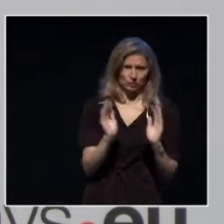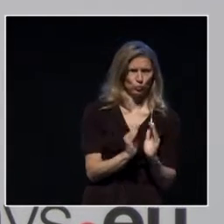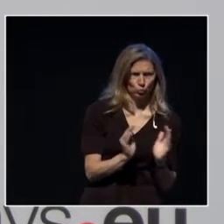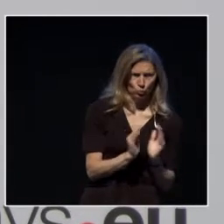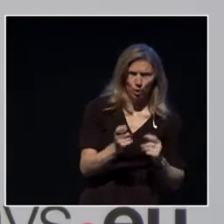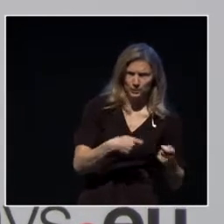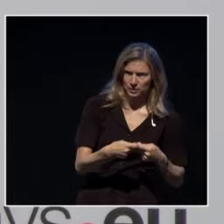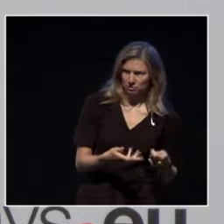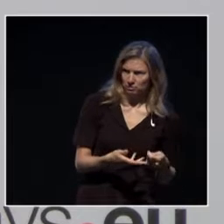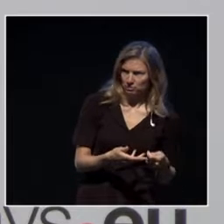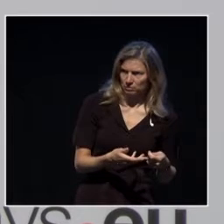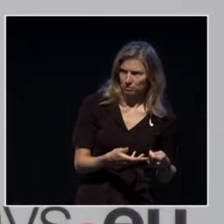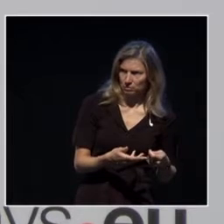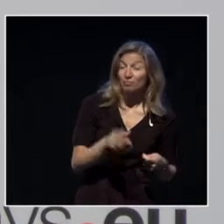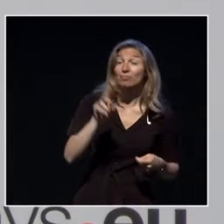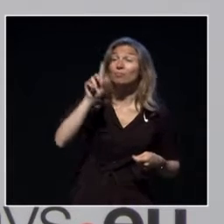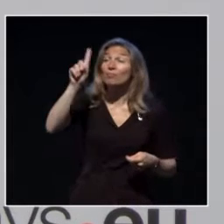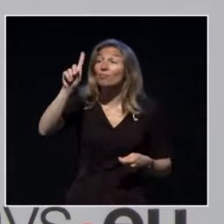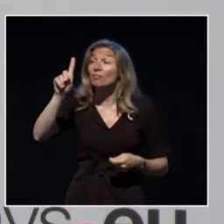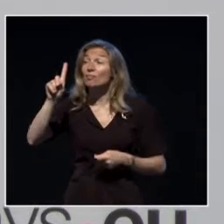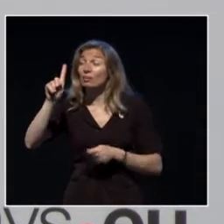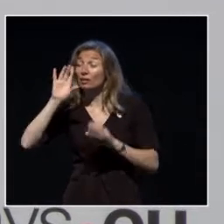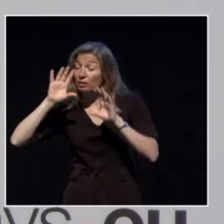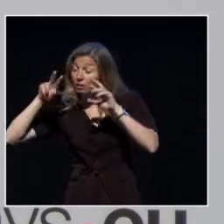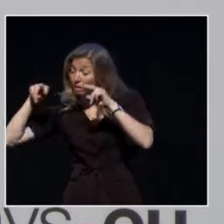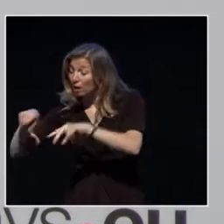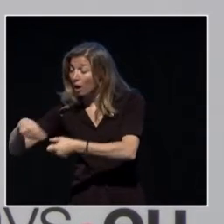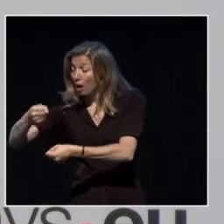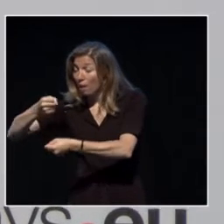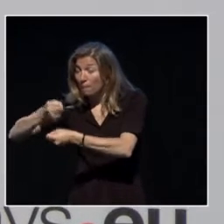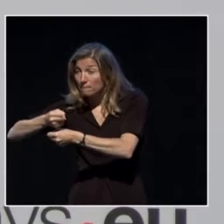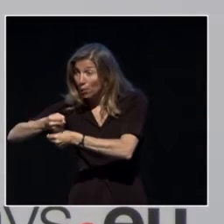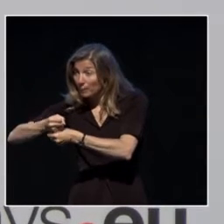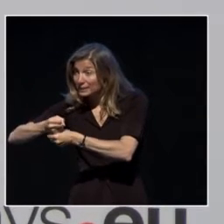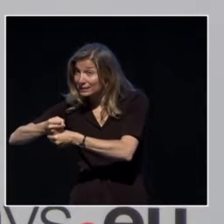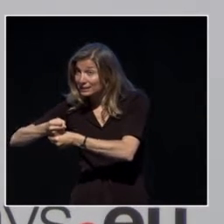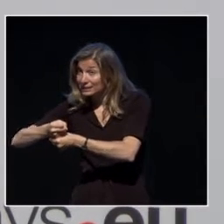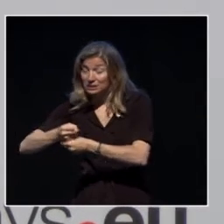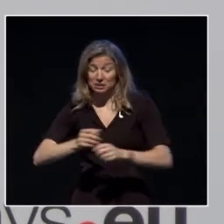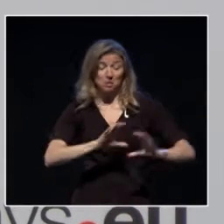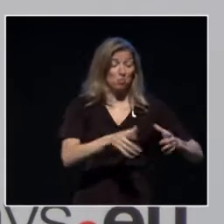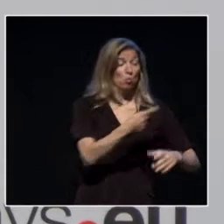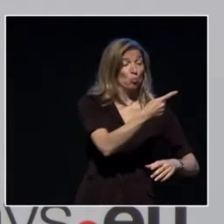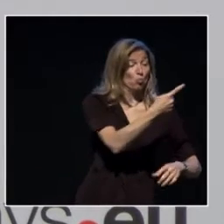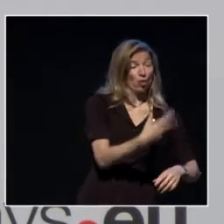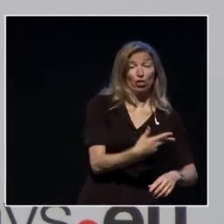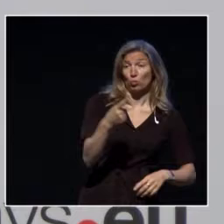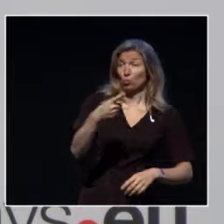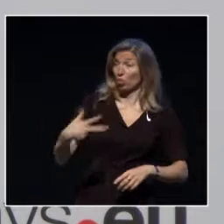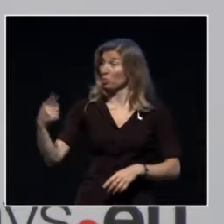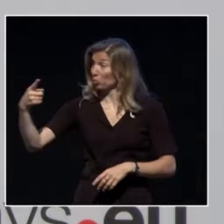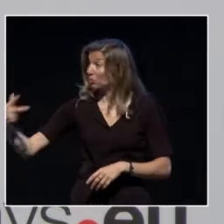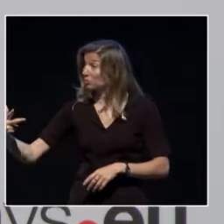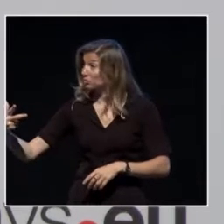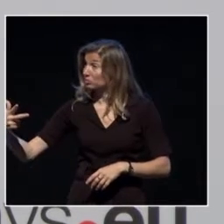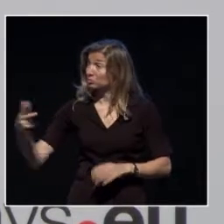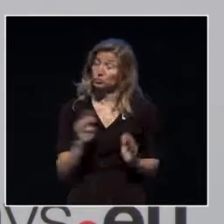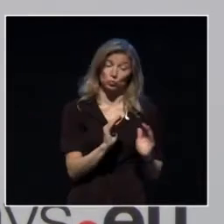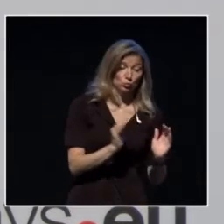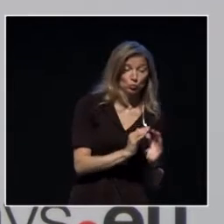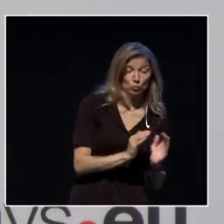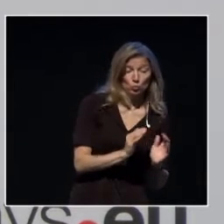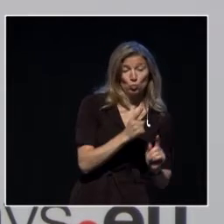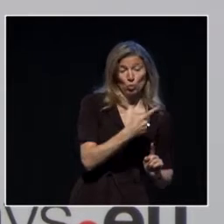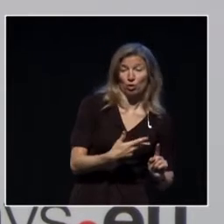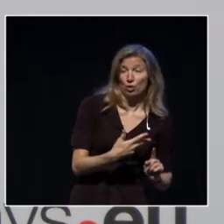employment will be roughly a third in most places between small, medium,